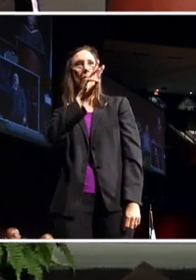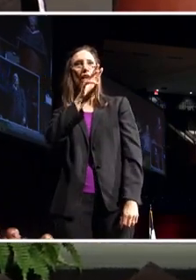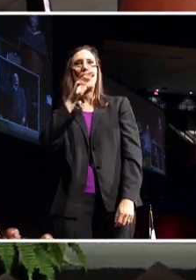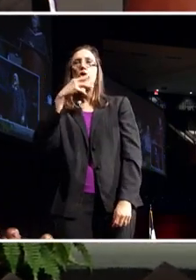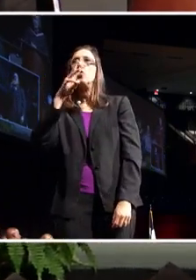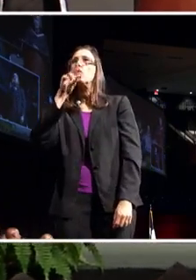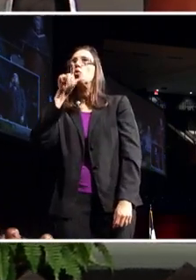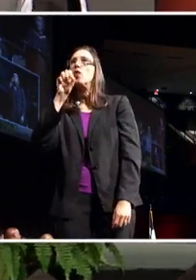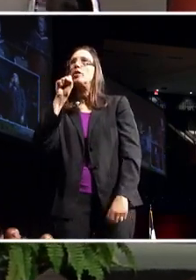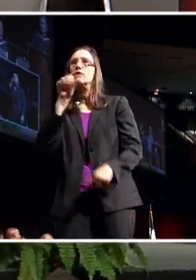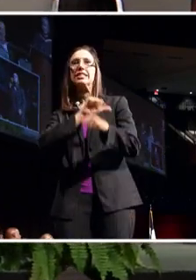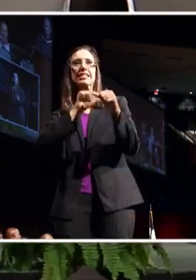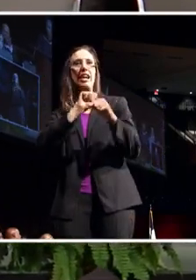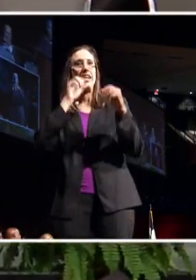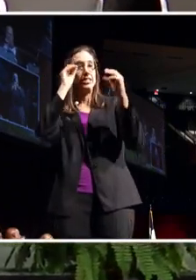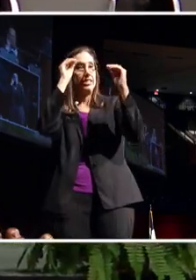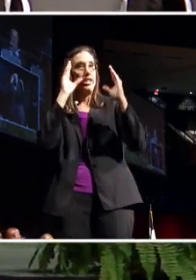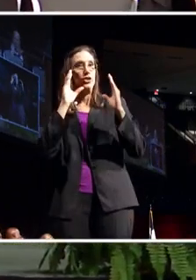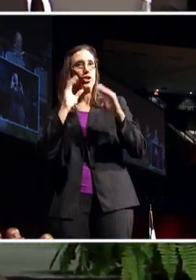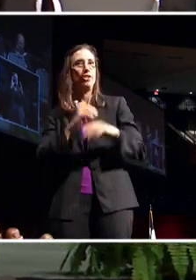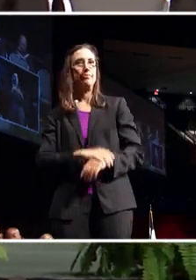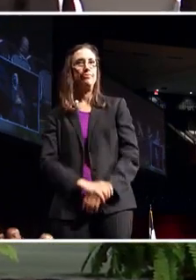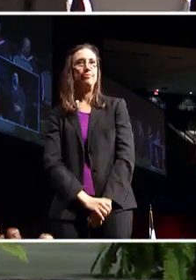Matthew Wells, science teacher.